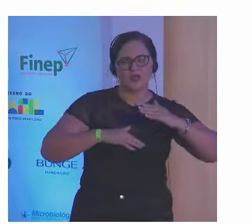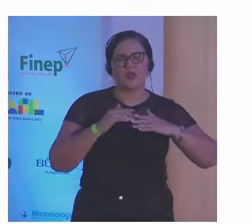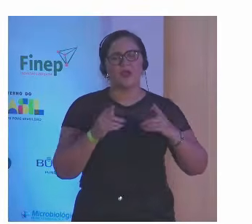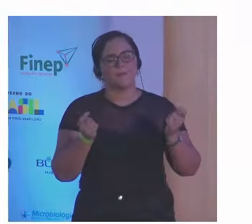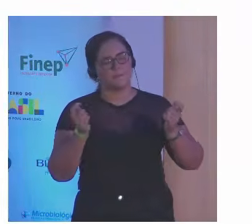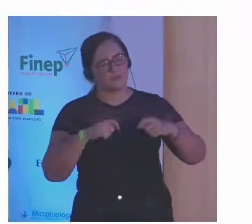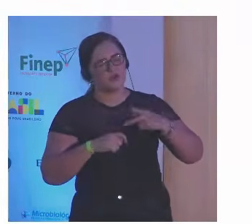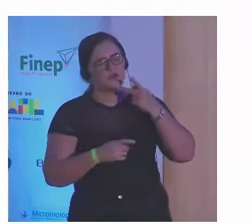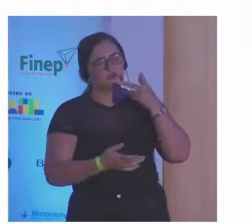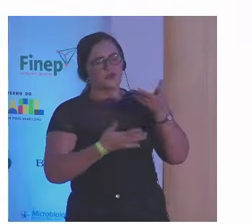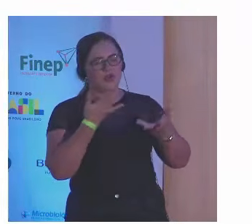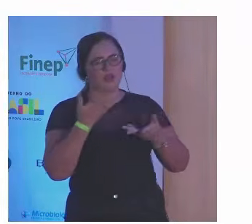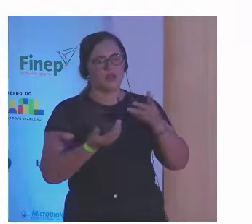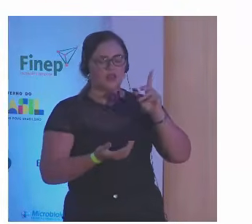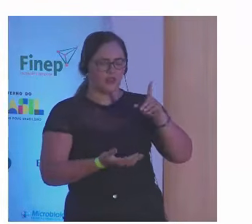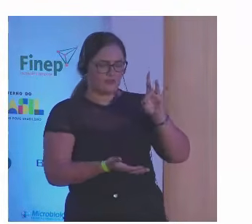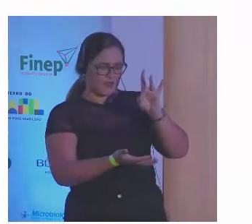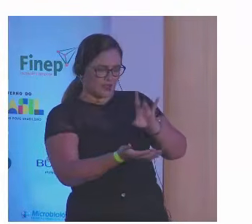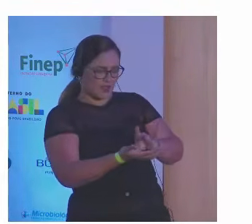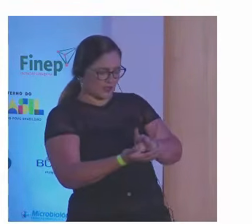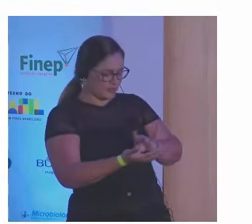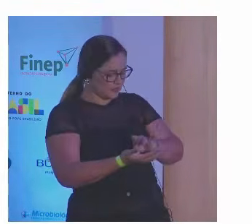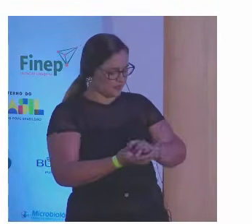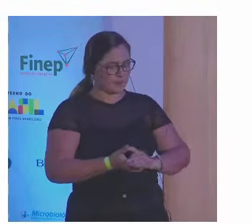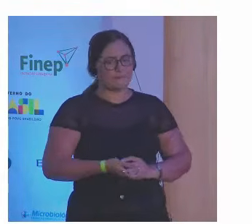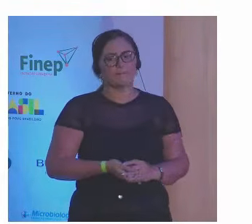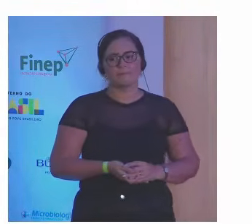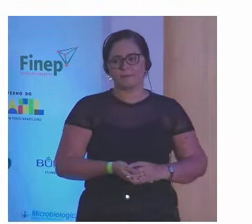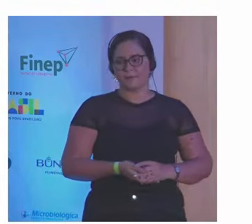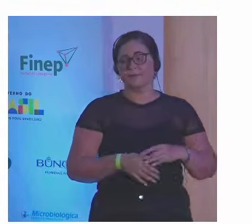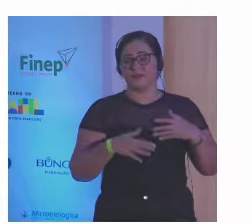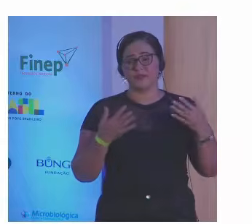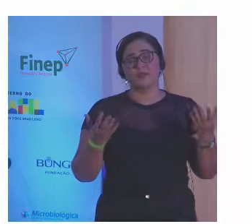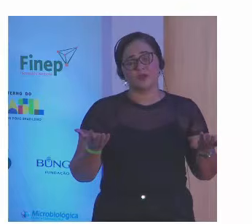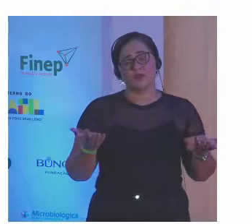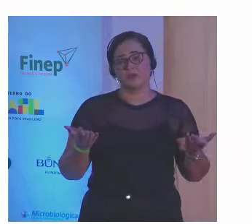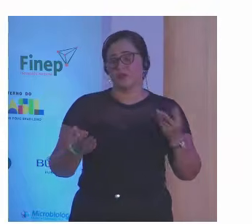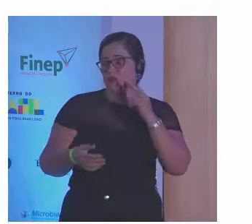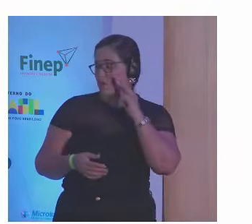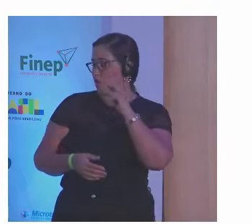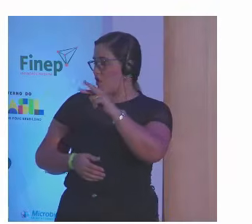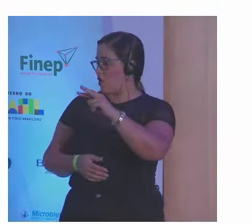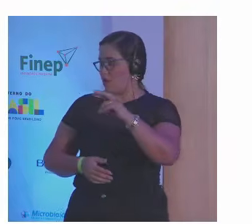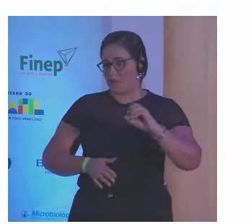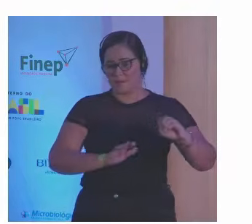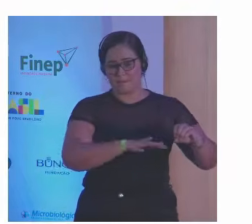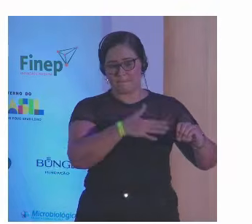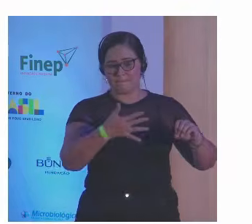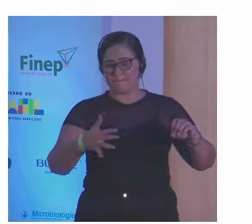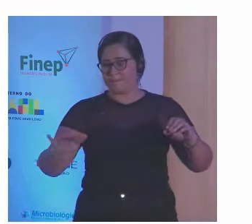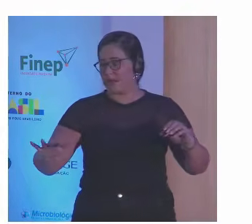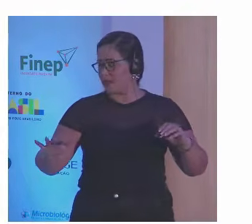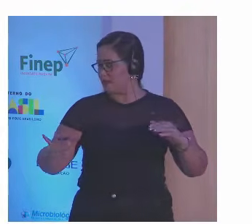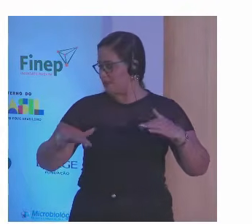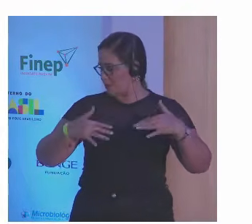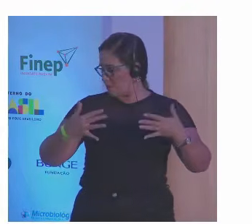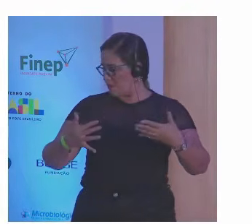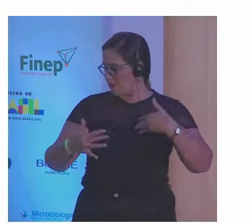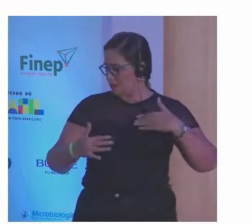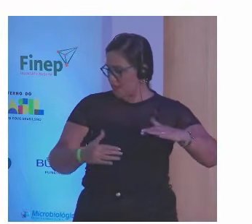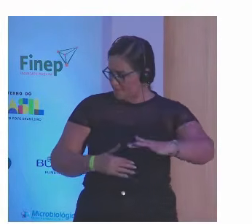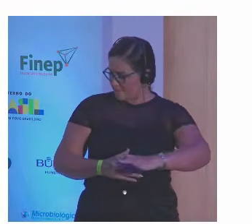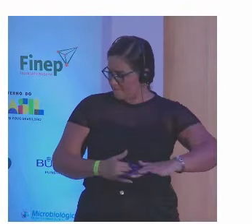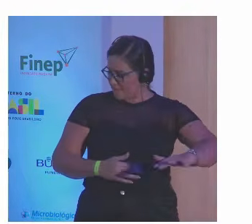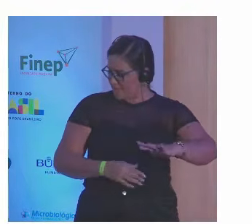reality? Please join us at sea. So you have here the bottom map. This is what